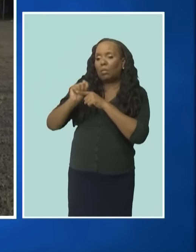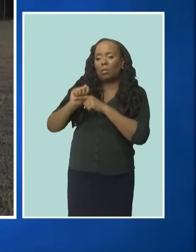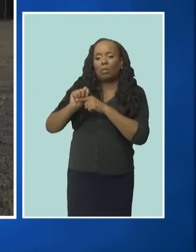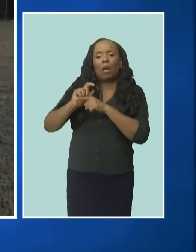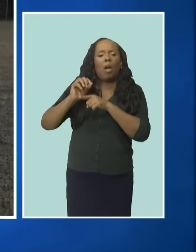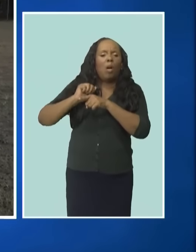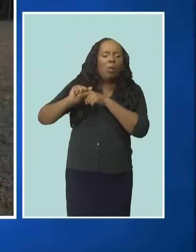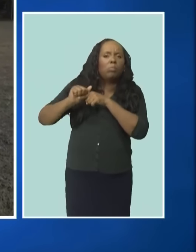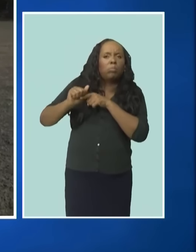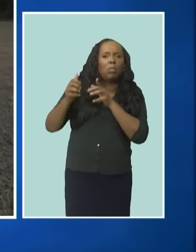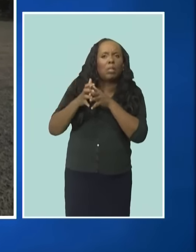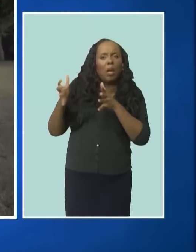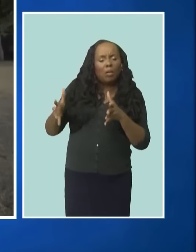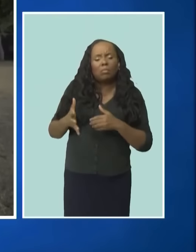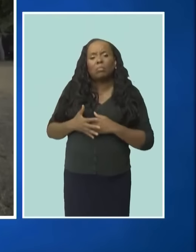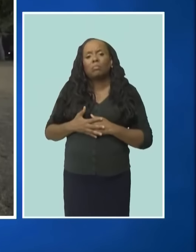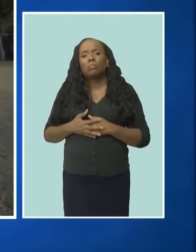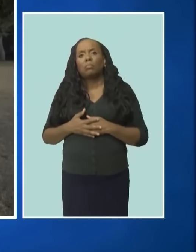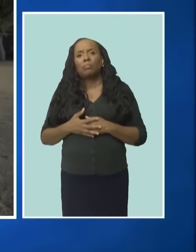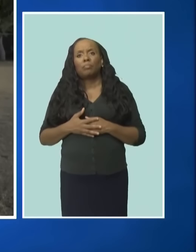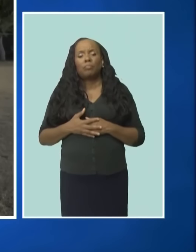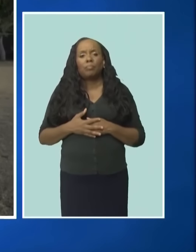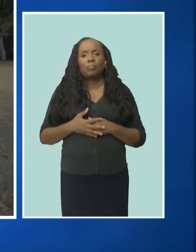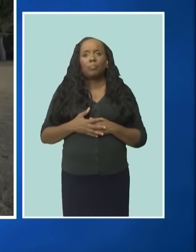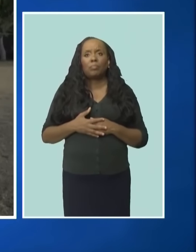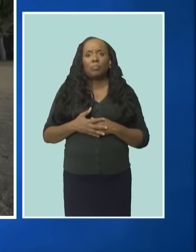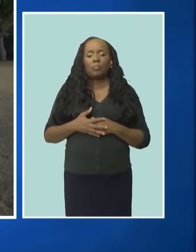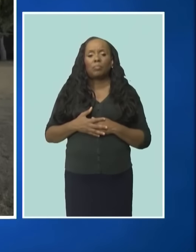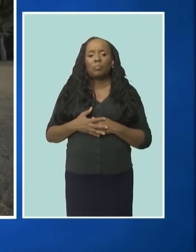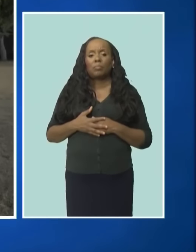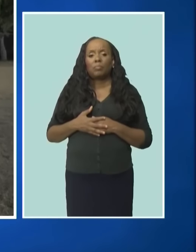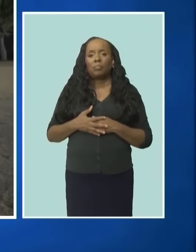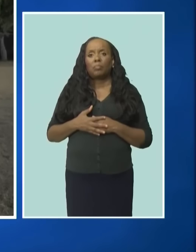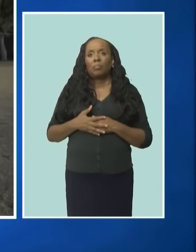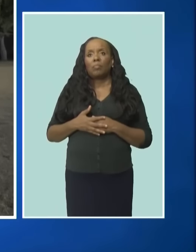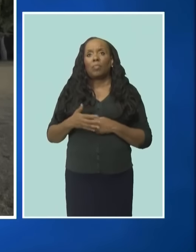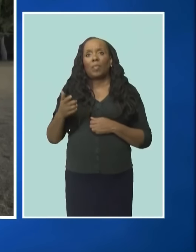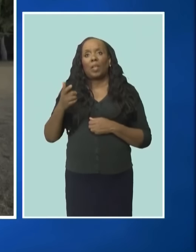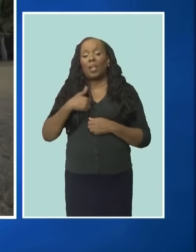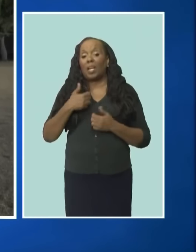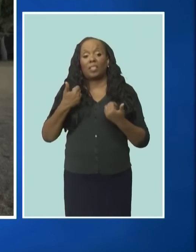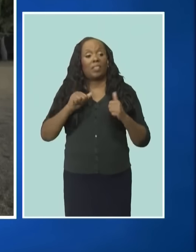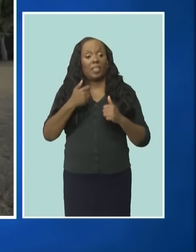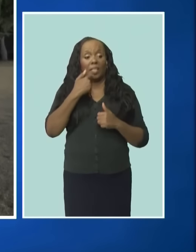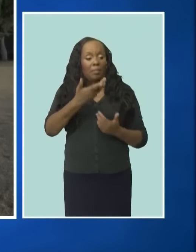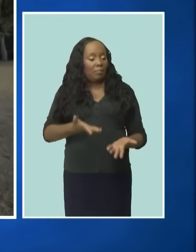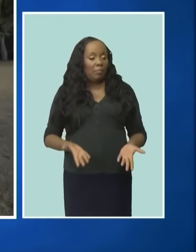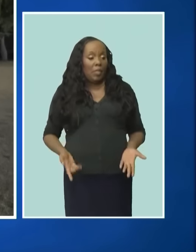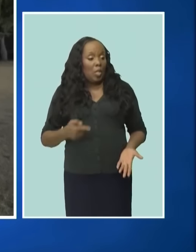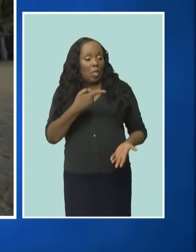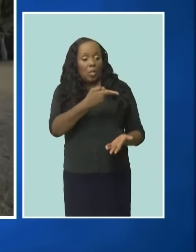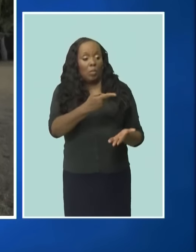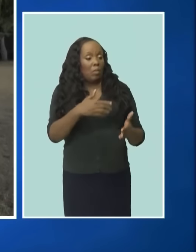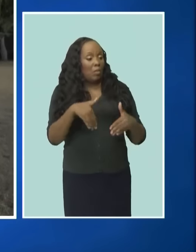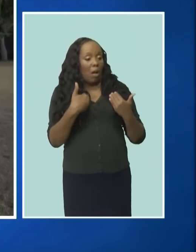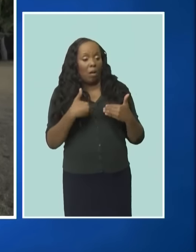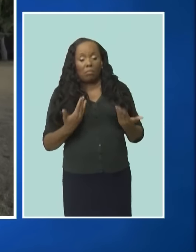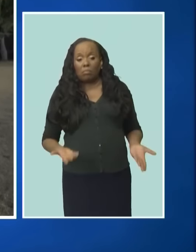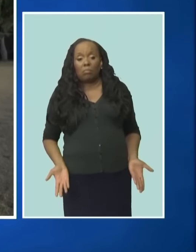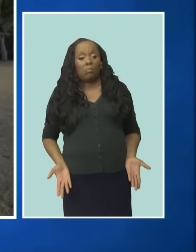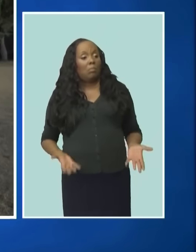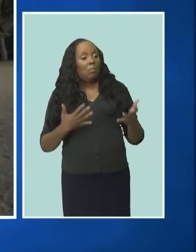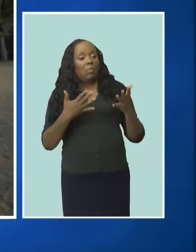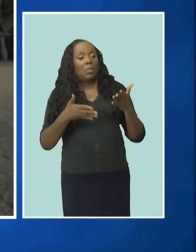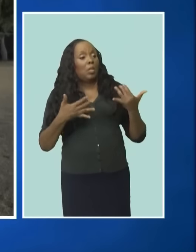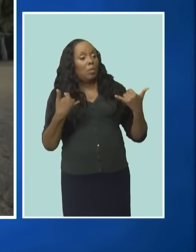practice matches. I try to reiterate to the guys that, hey, we're young, we don't have anything to lose. What I want y'all to do is play